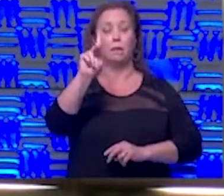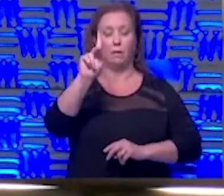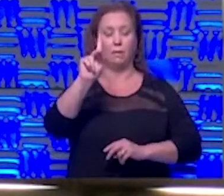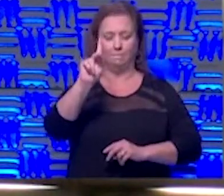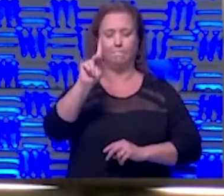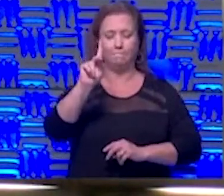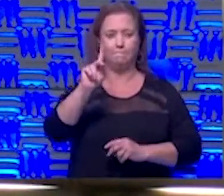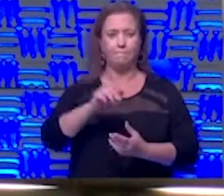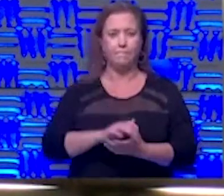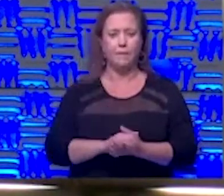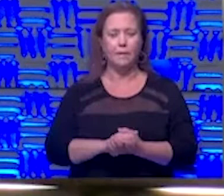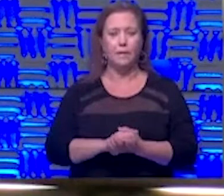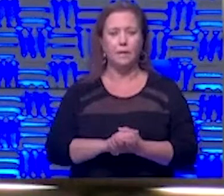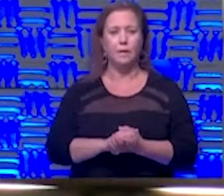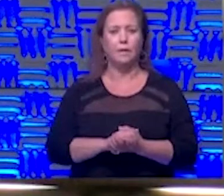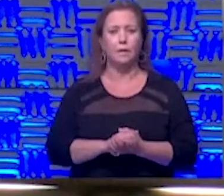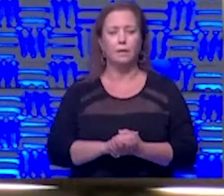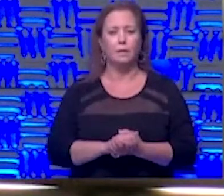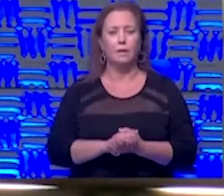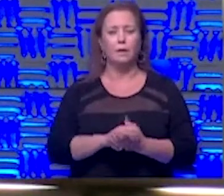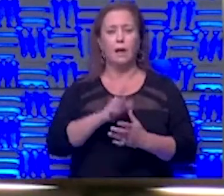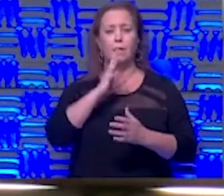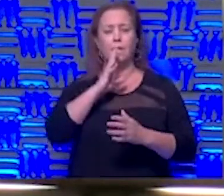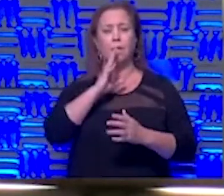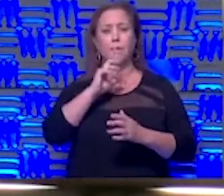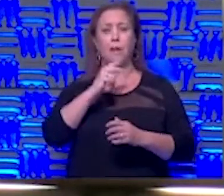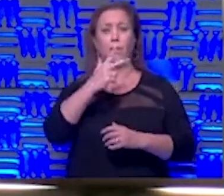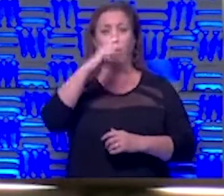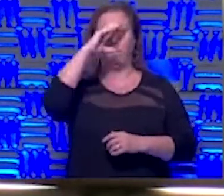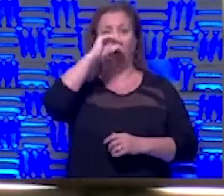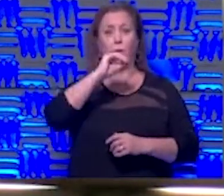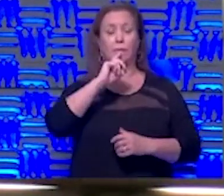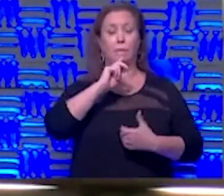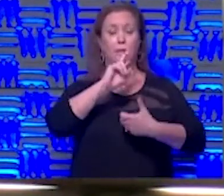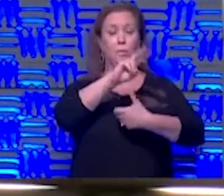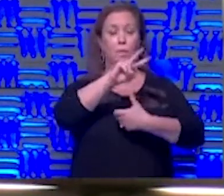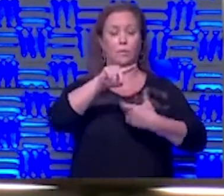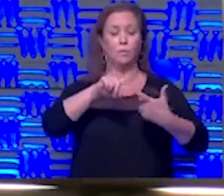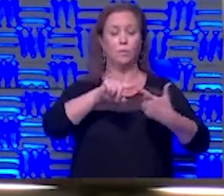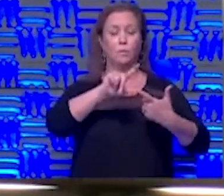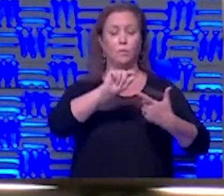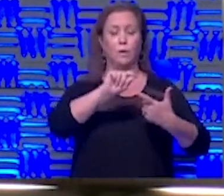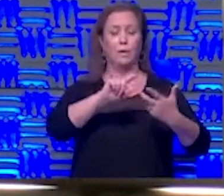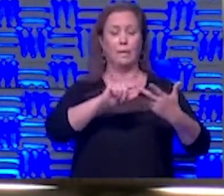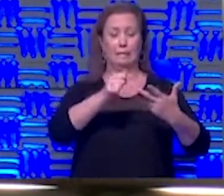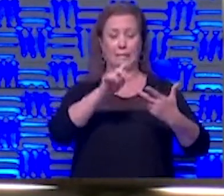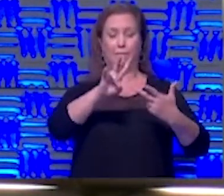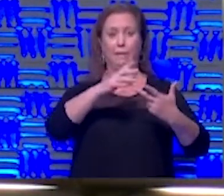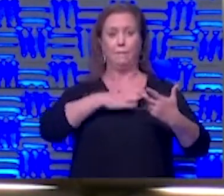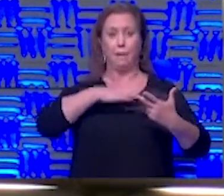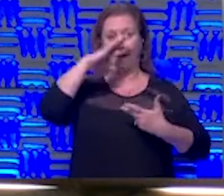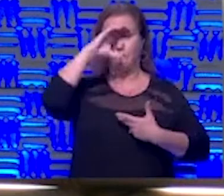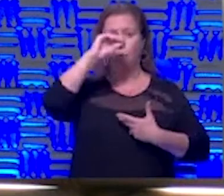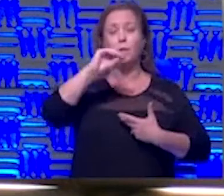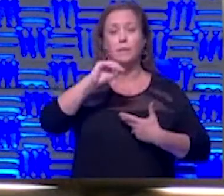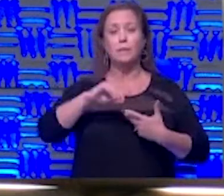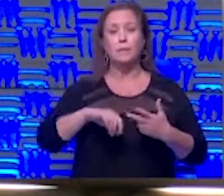talk. All 3 of my boys. My boys are 22, 20, and 17.